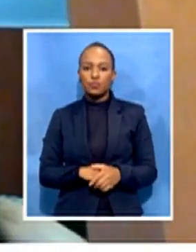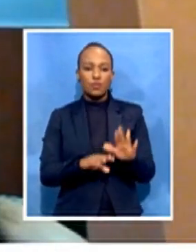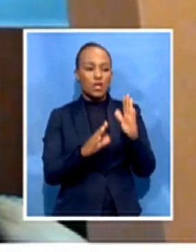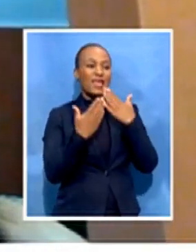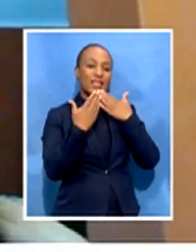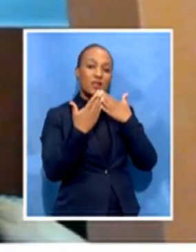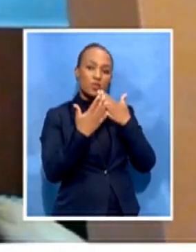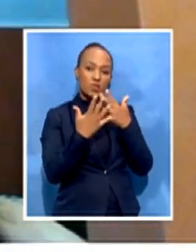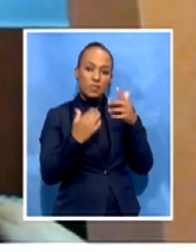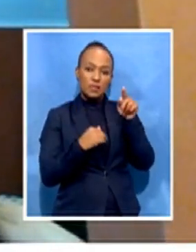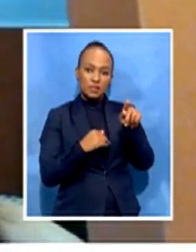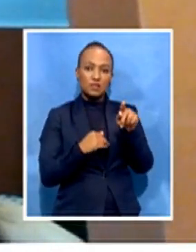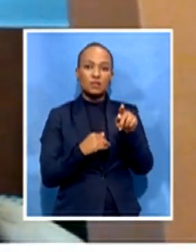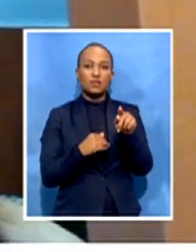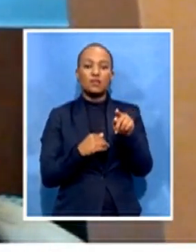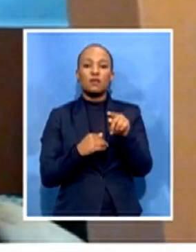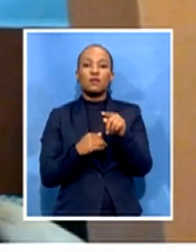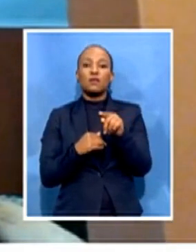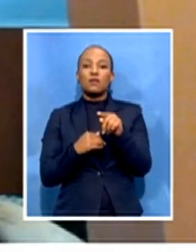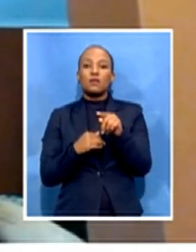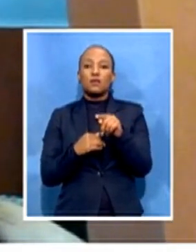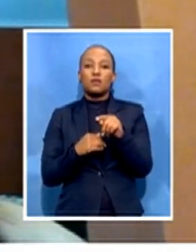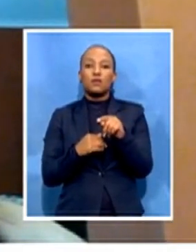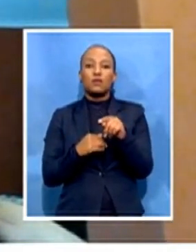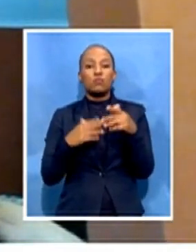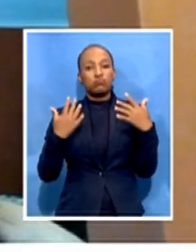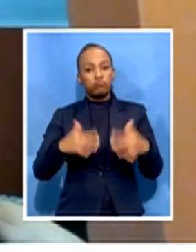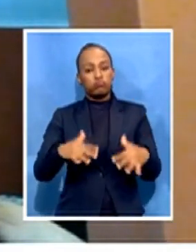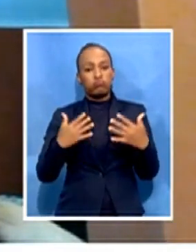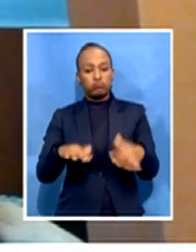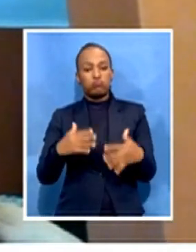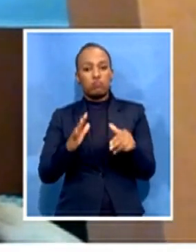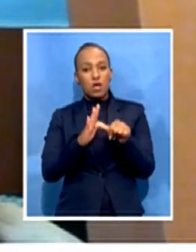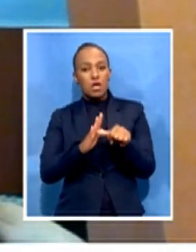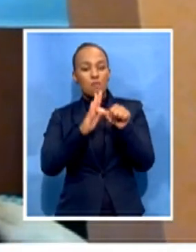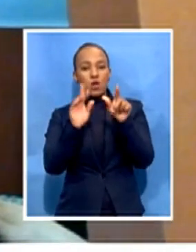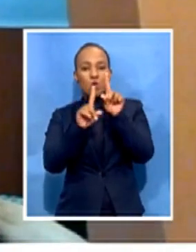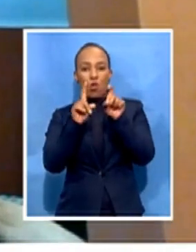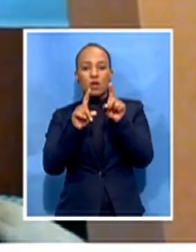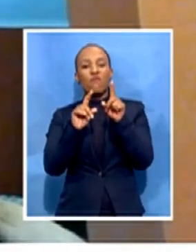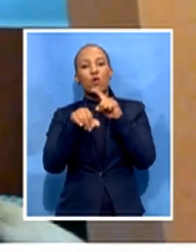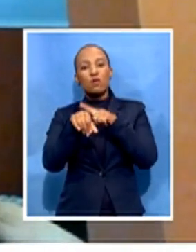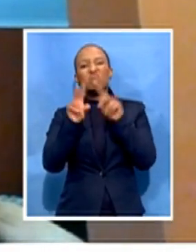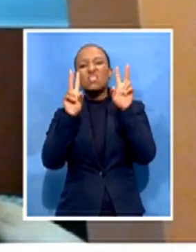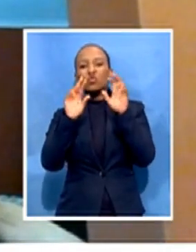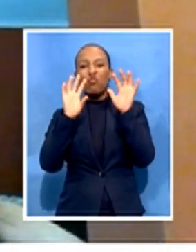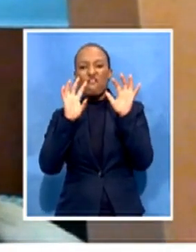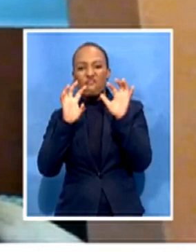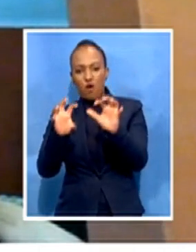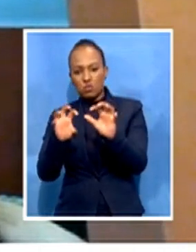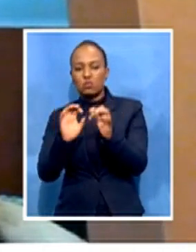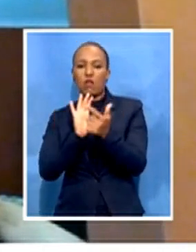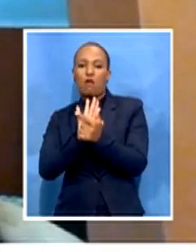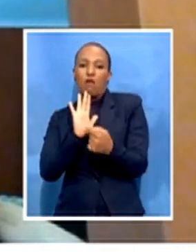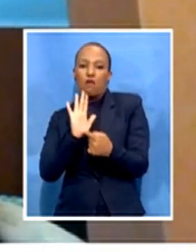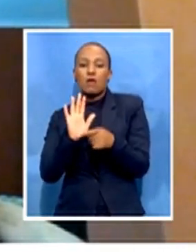Some really important questions around enforcement and, of course, also regulation, tighter regulation.